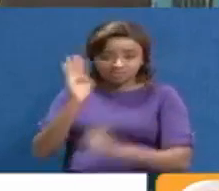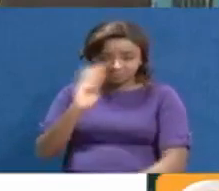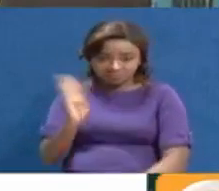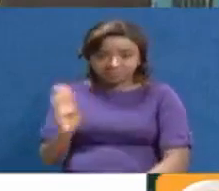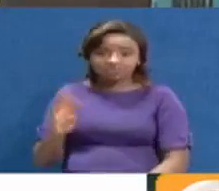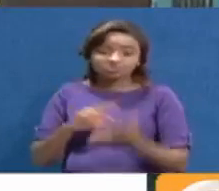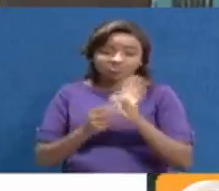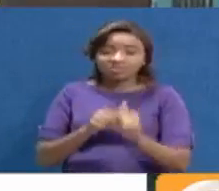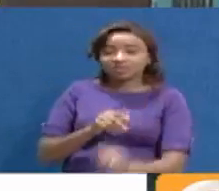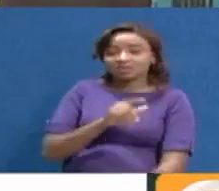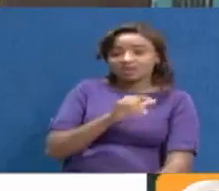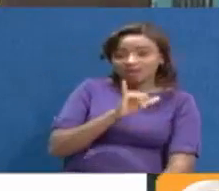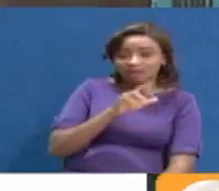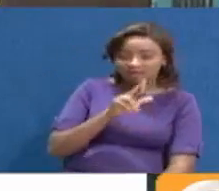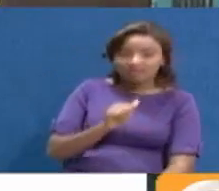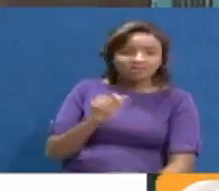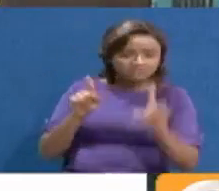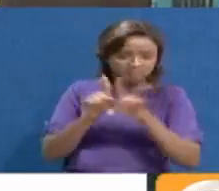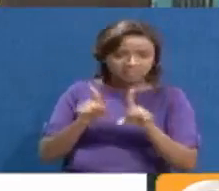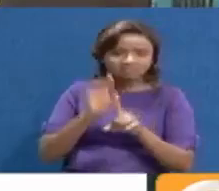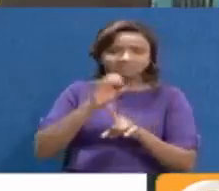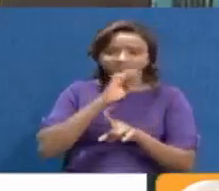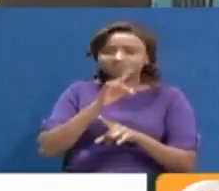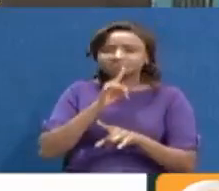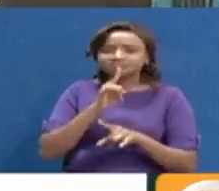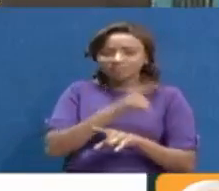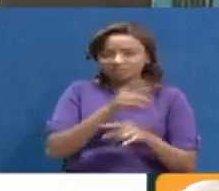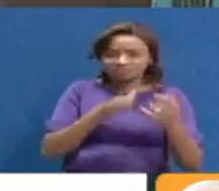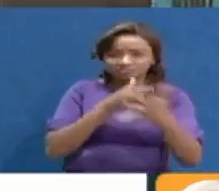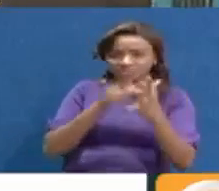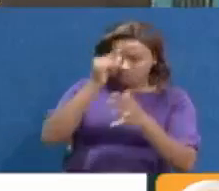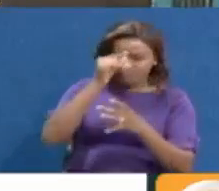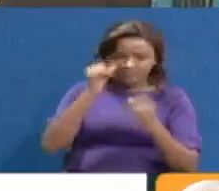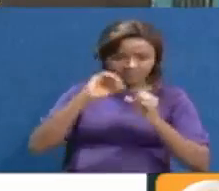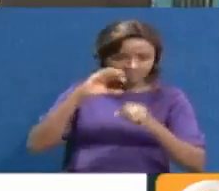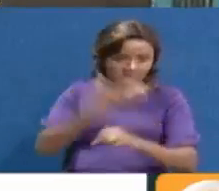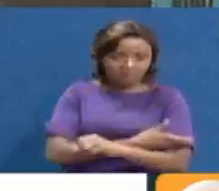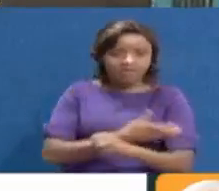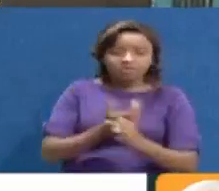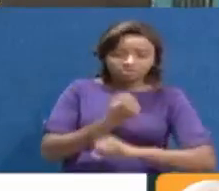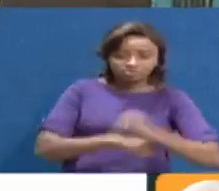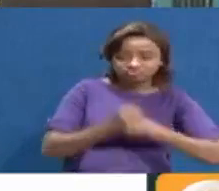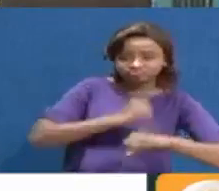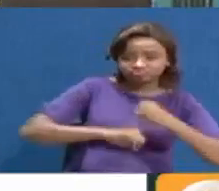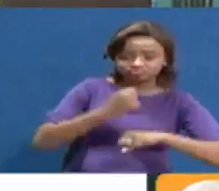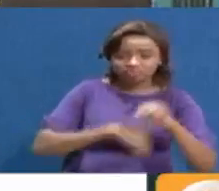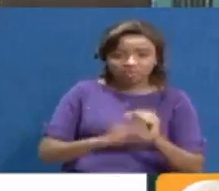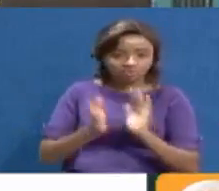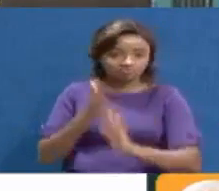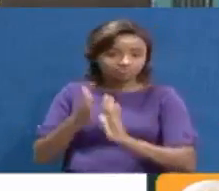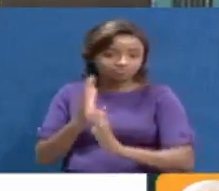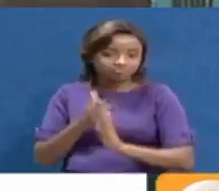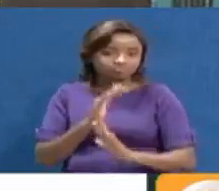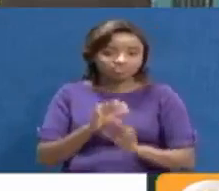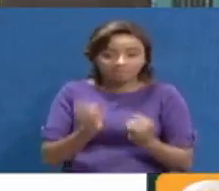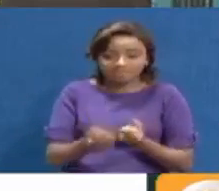with those tax relief measures, saying that they hampered the government's ability to be able to respond to emergencies as well as carry